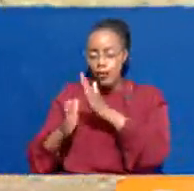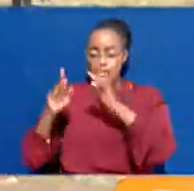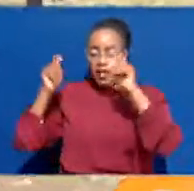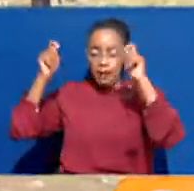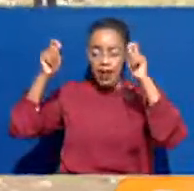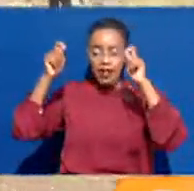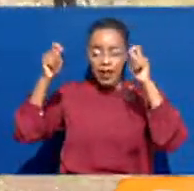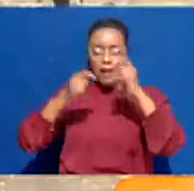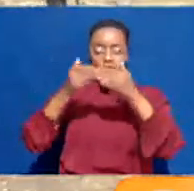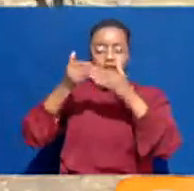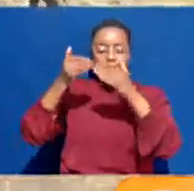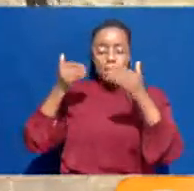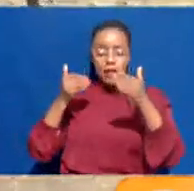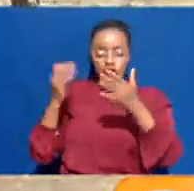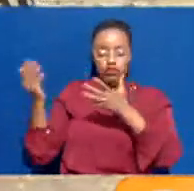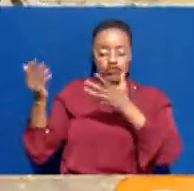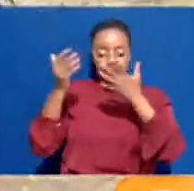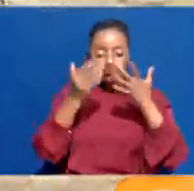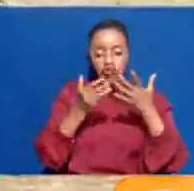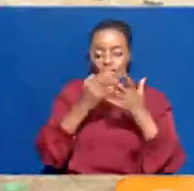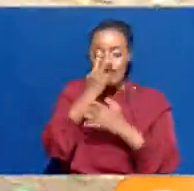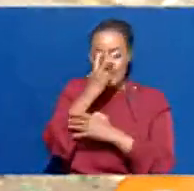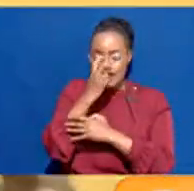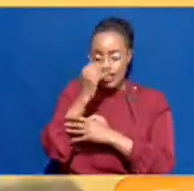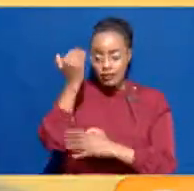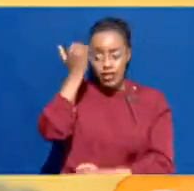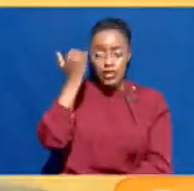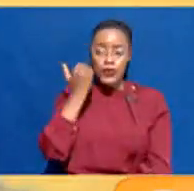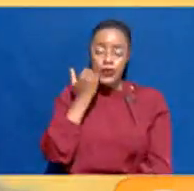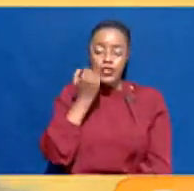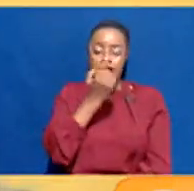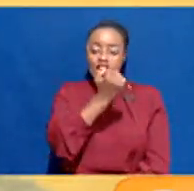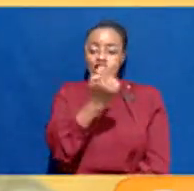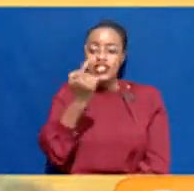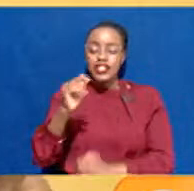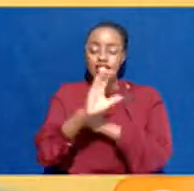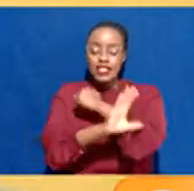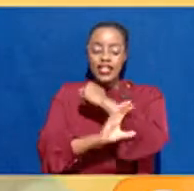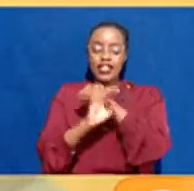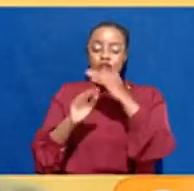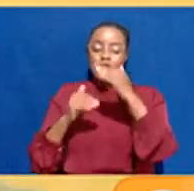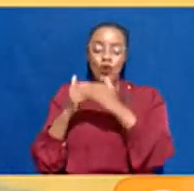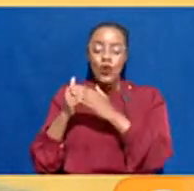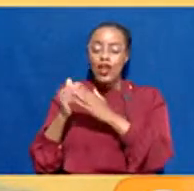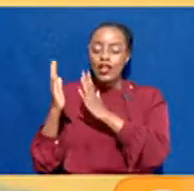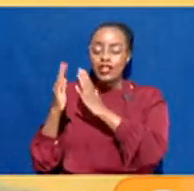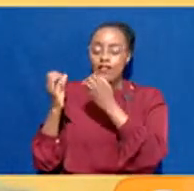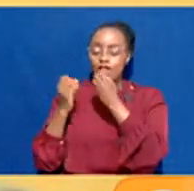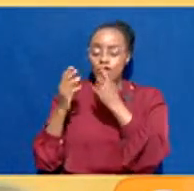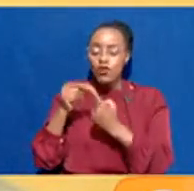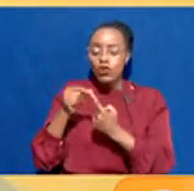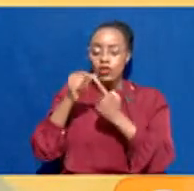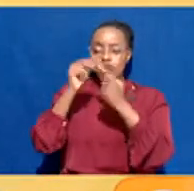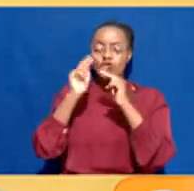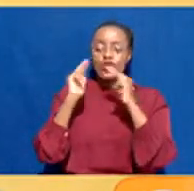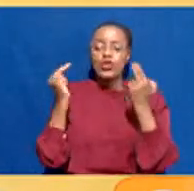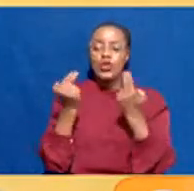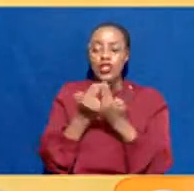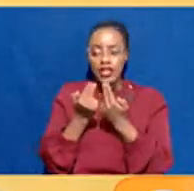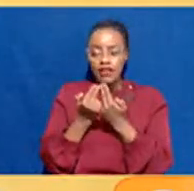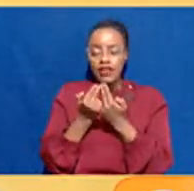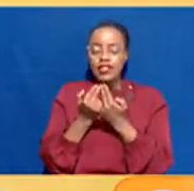maandamano kabla ya kuwafikisha washukiwa kotini. Every country and every security formation are special units.